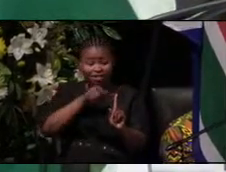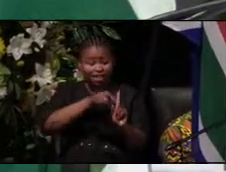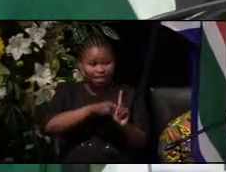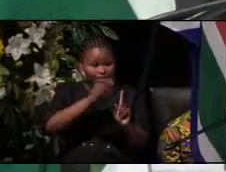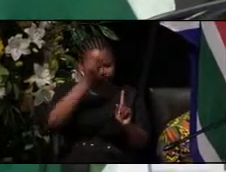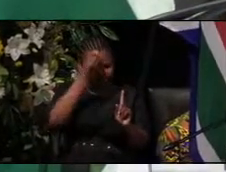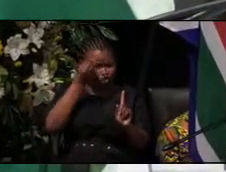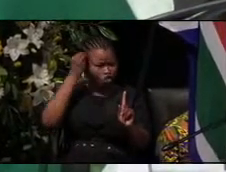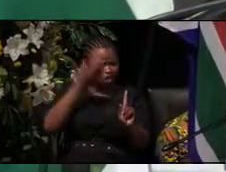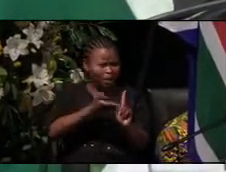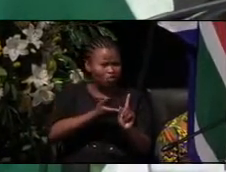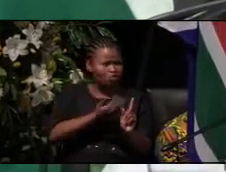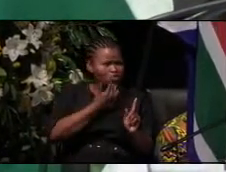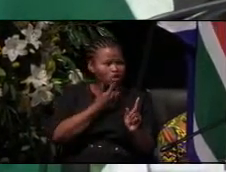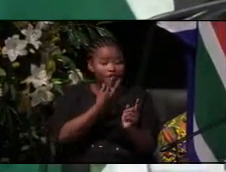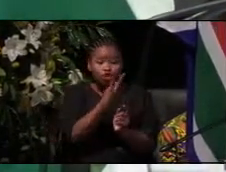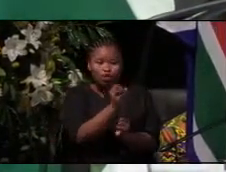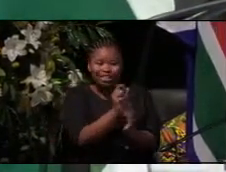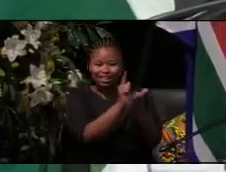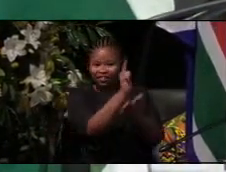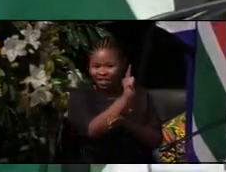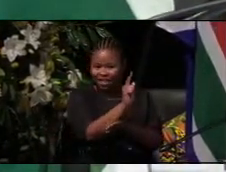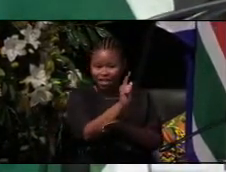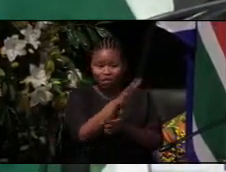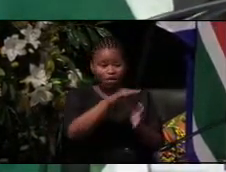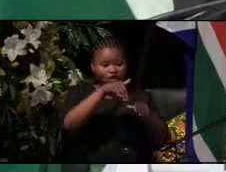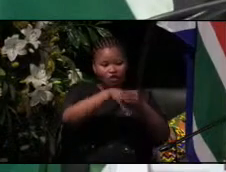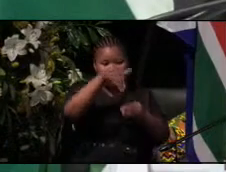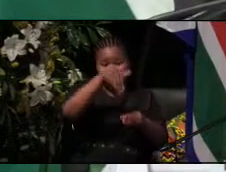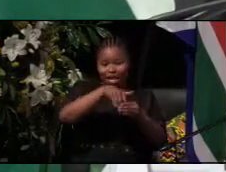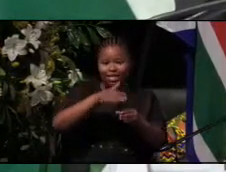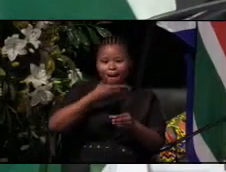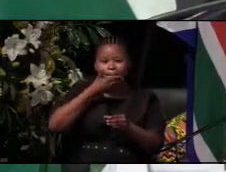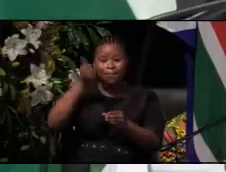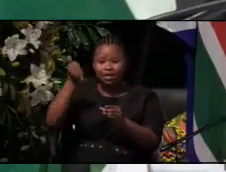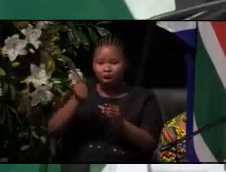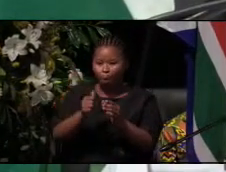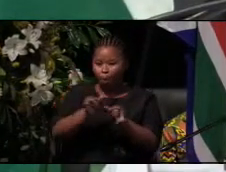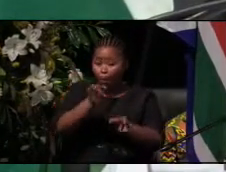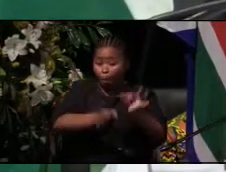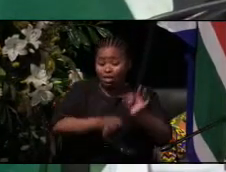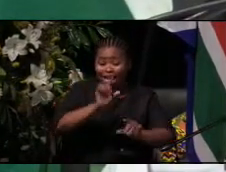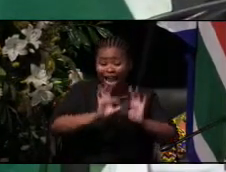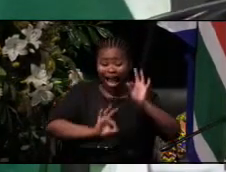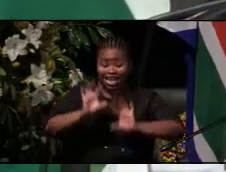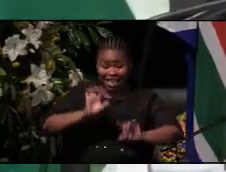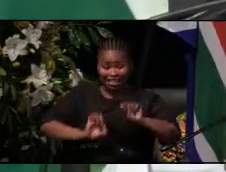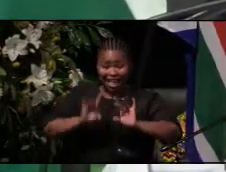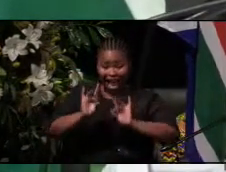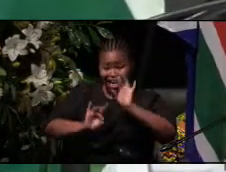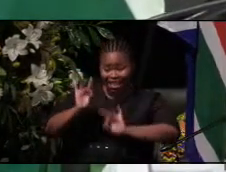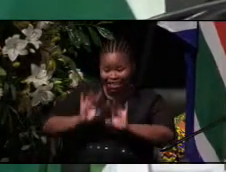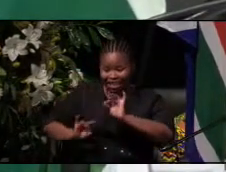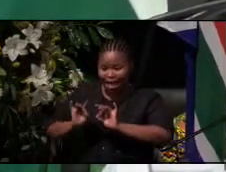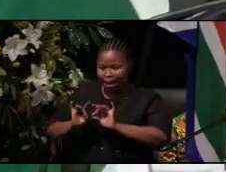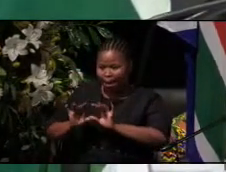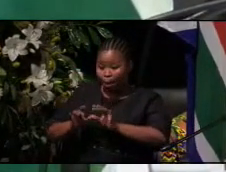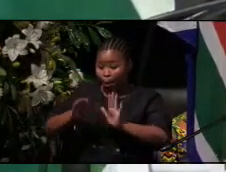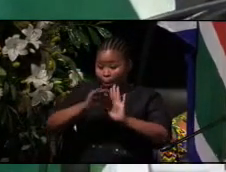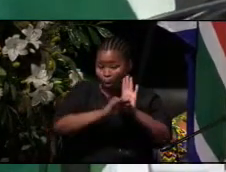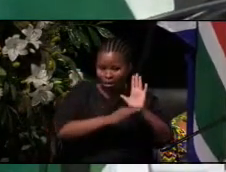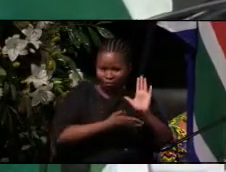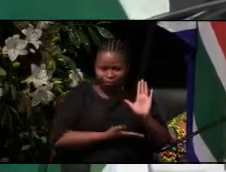this recognition was repeated again in 2017 when he was voted the best political analyst in a much publicized